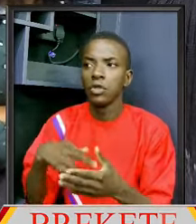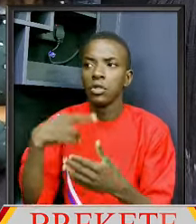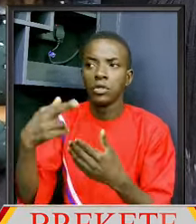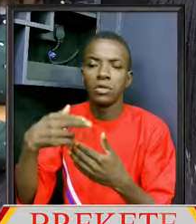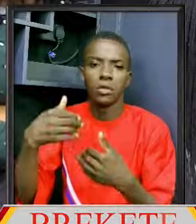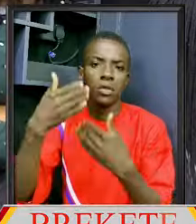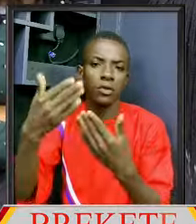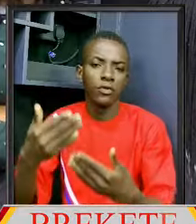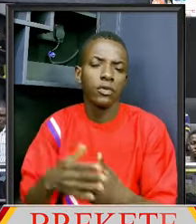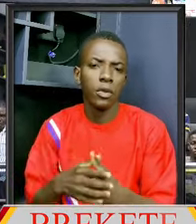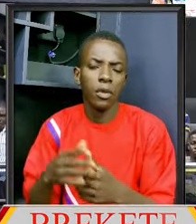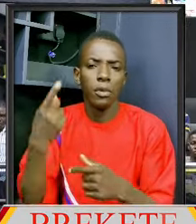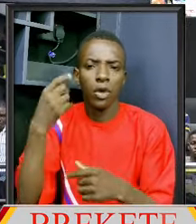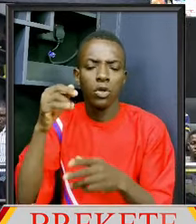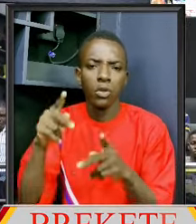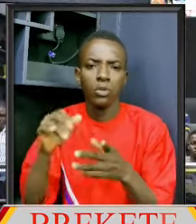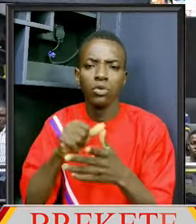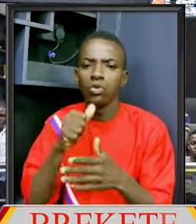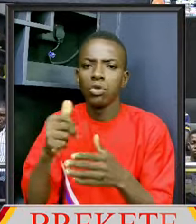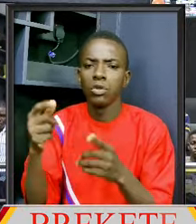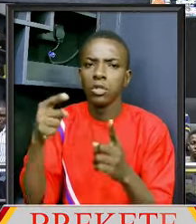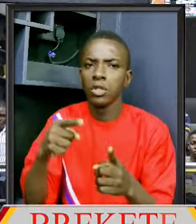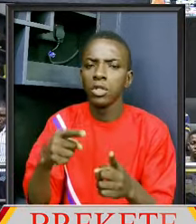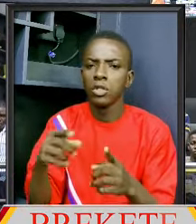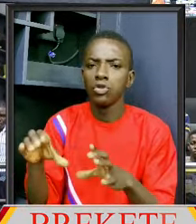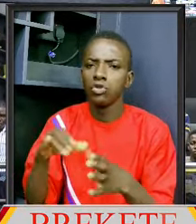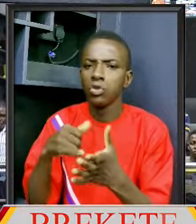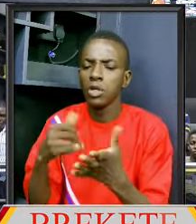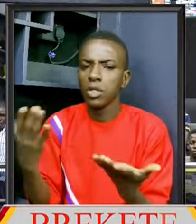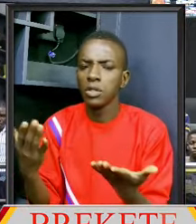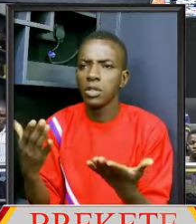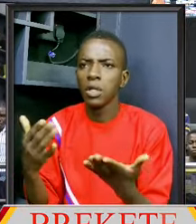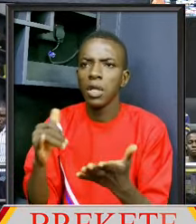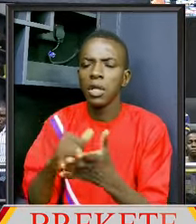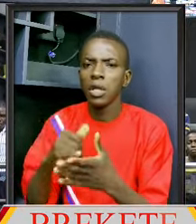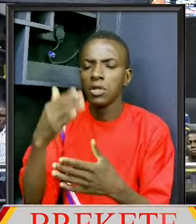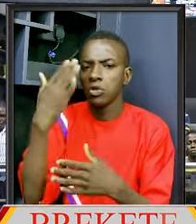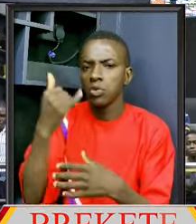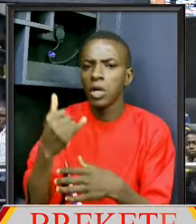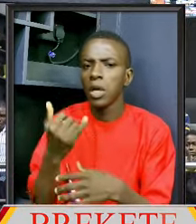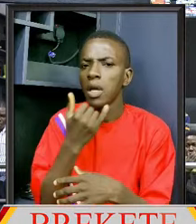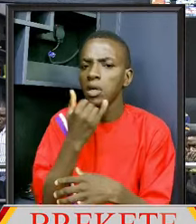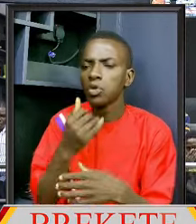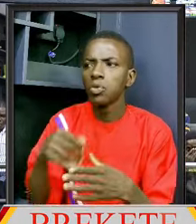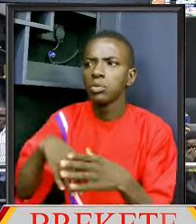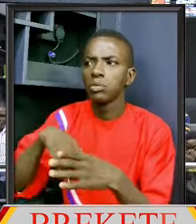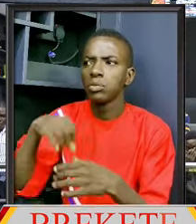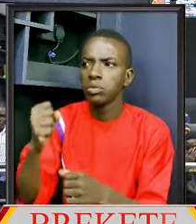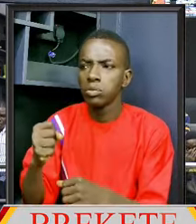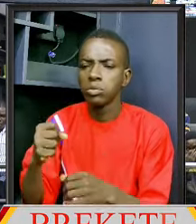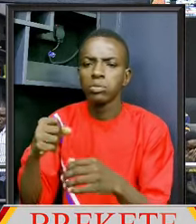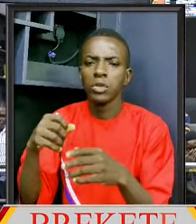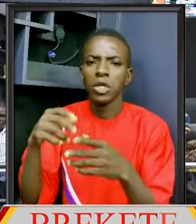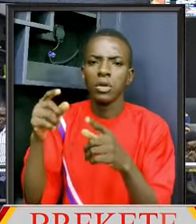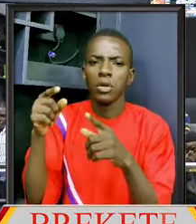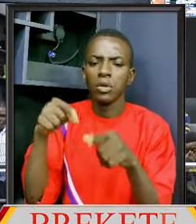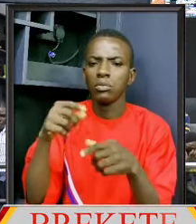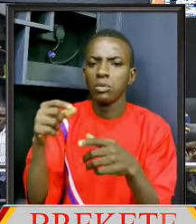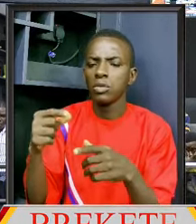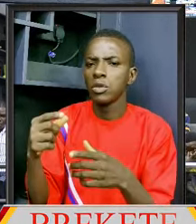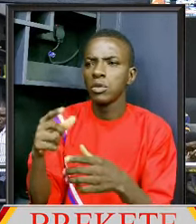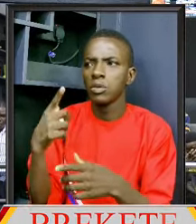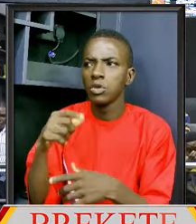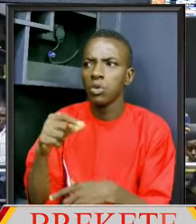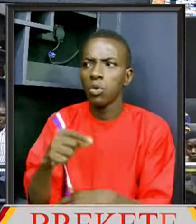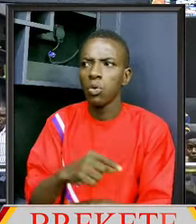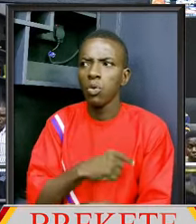Really? Now because people no agree, they do them. Now I make error, they come out, they go. Because okay. Laboratory quality